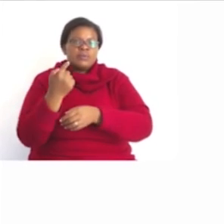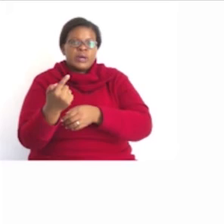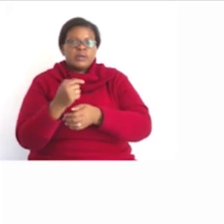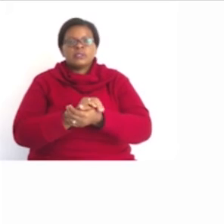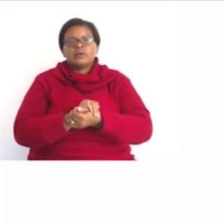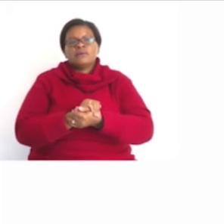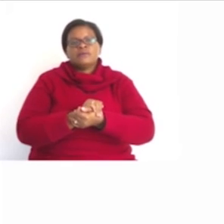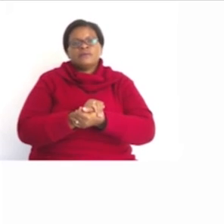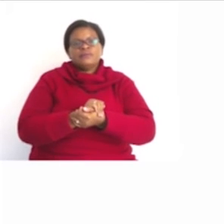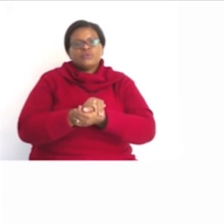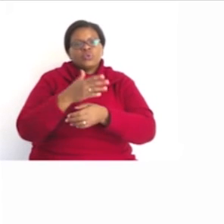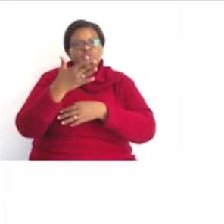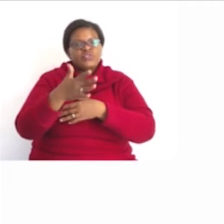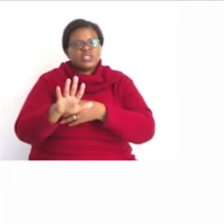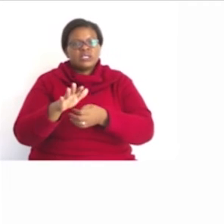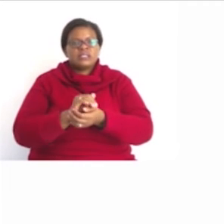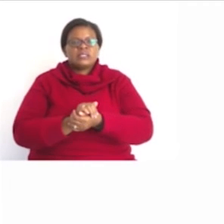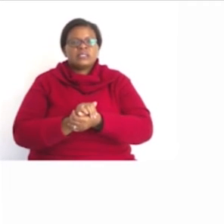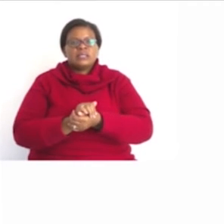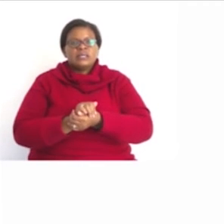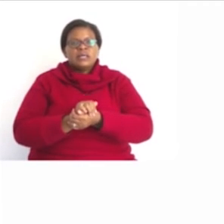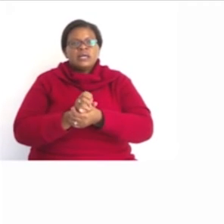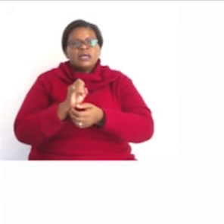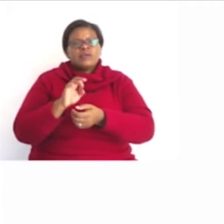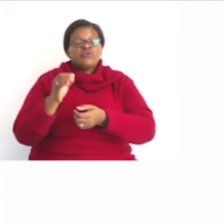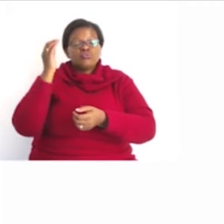and when you are done with that, when you master the method,